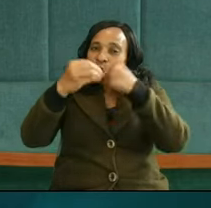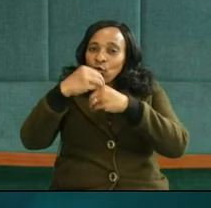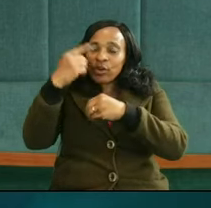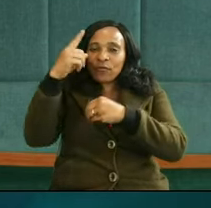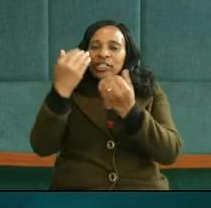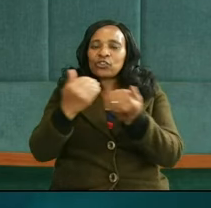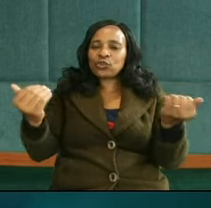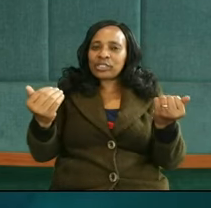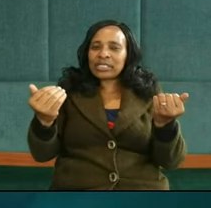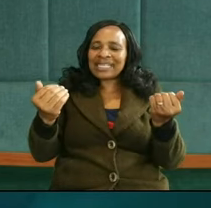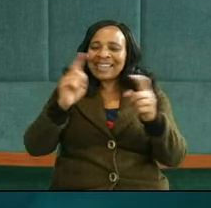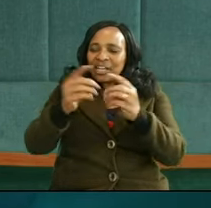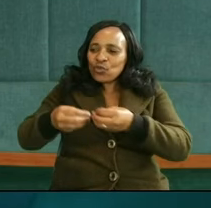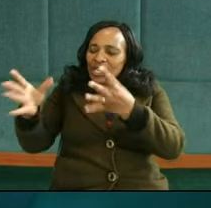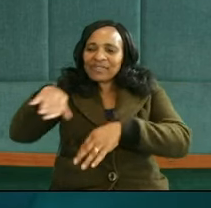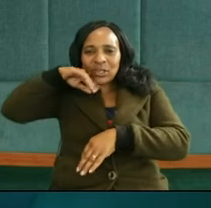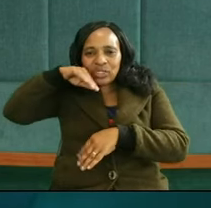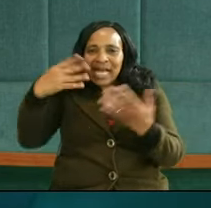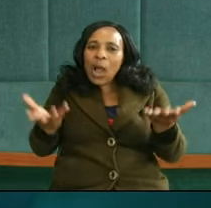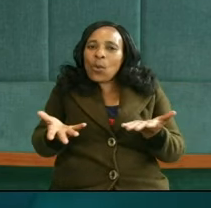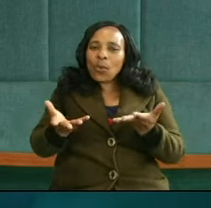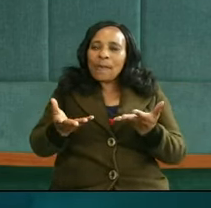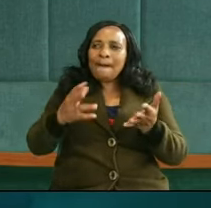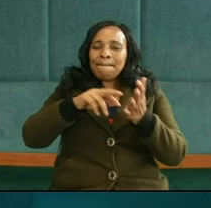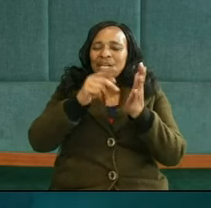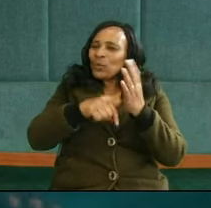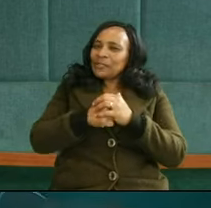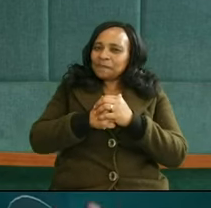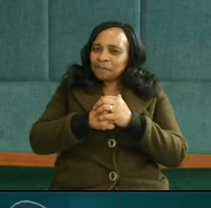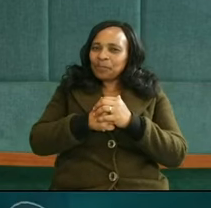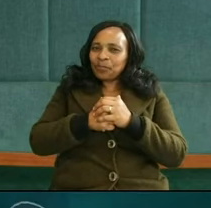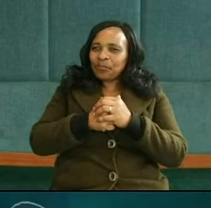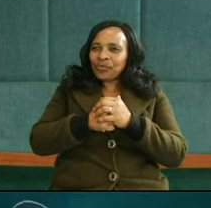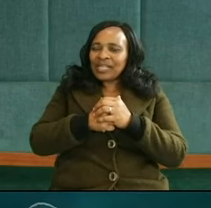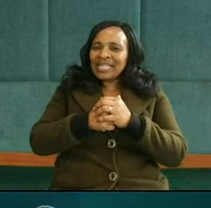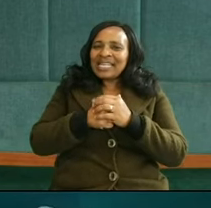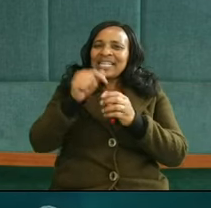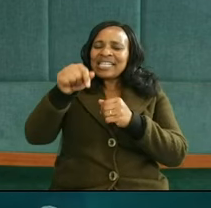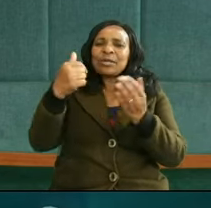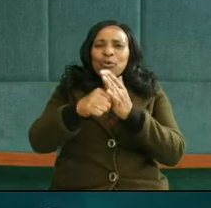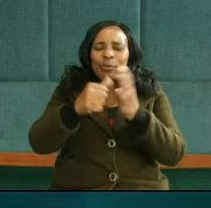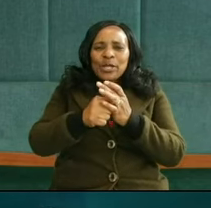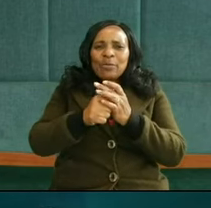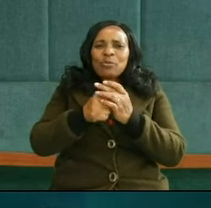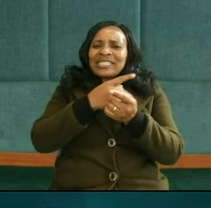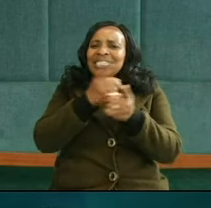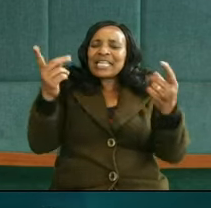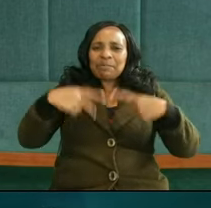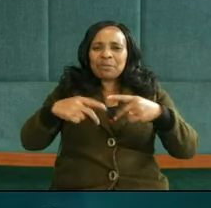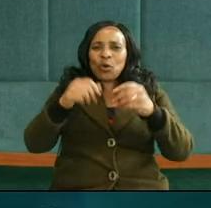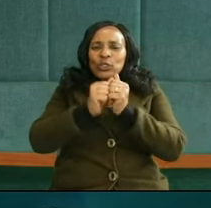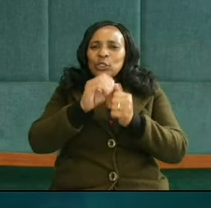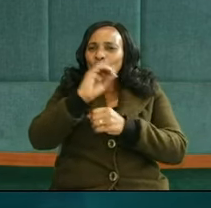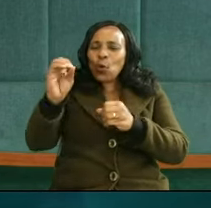food meant for the children to the dogs. Meaning that his coming was not for the people who are non-Jews. In